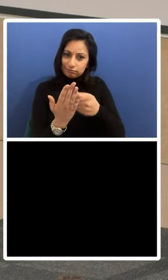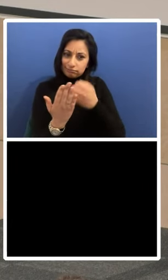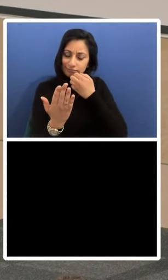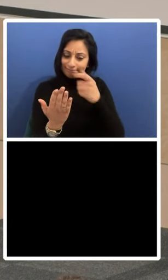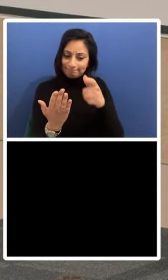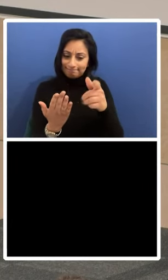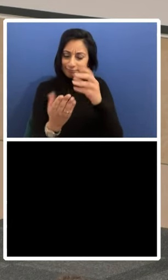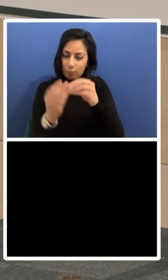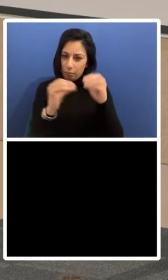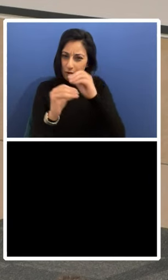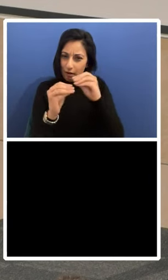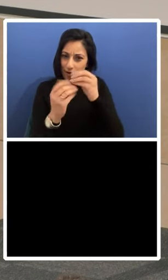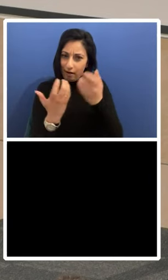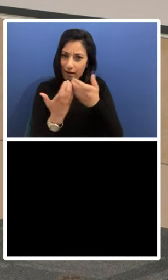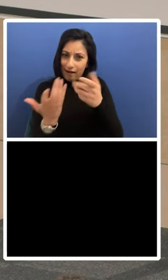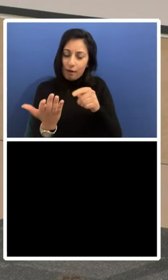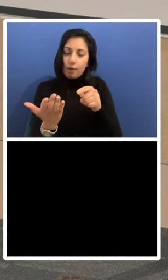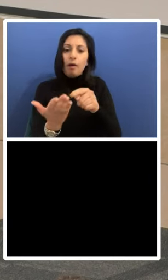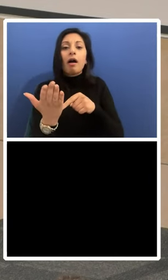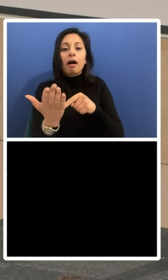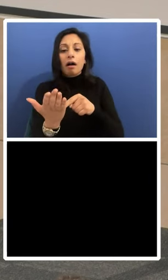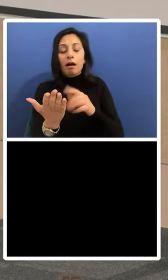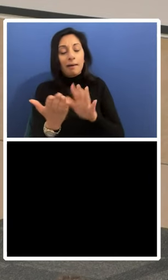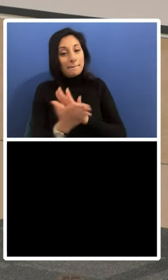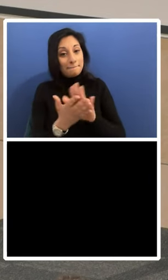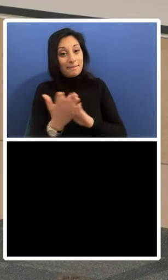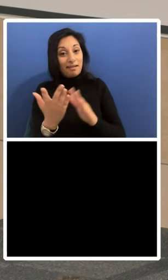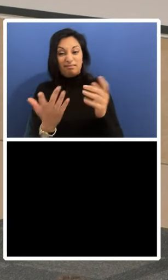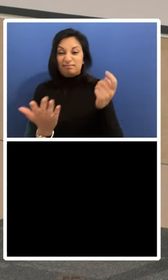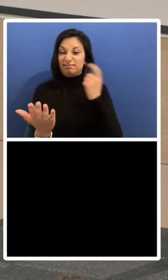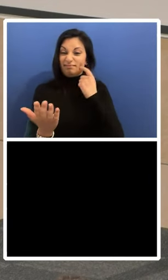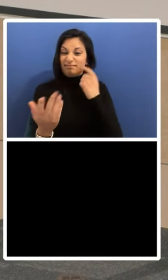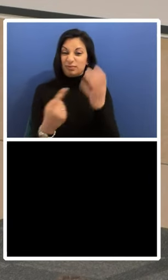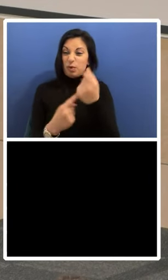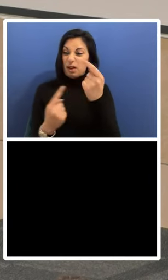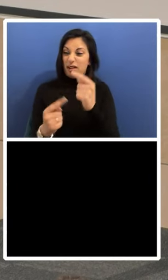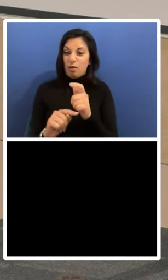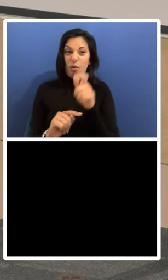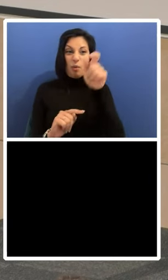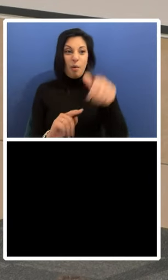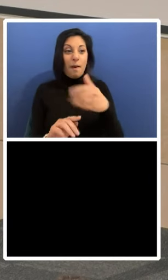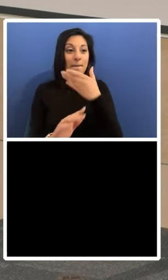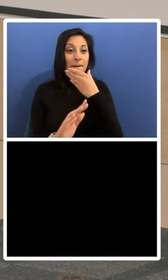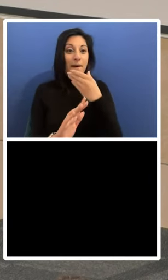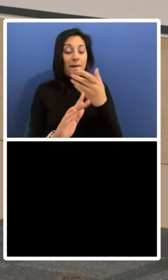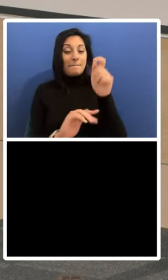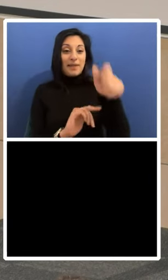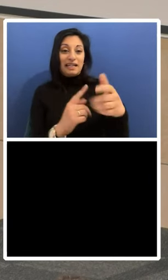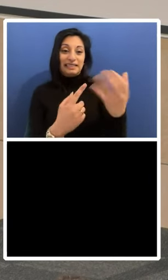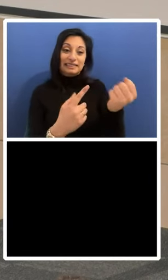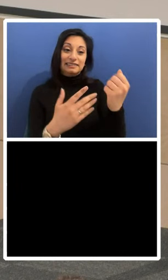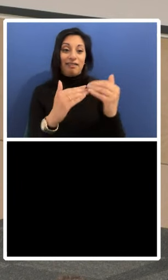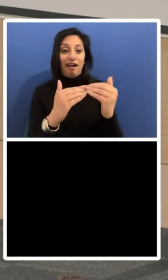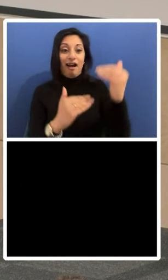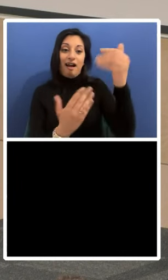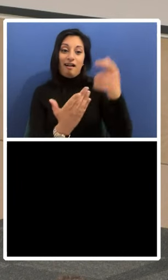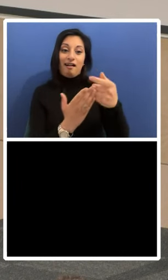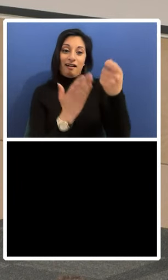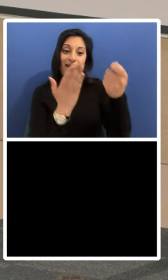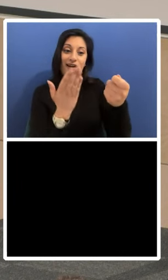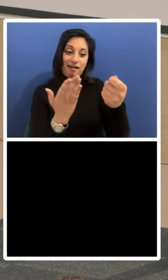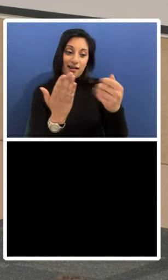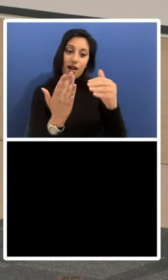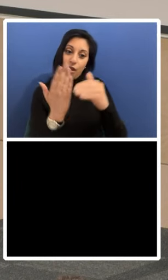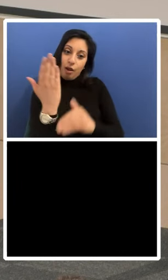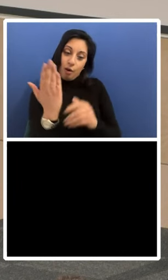And that made the game so easy to win because you've got a betting game. One guy's got a high card and his expected value is 72. One guy's got a low card and his expected value